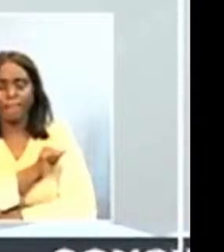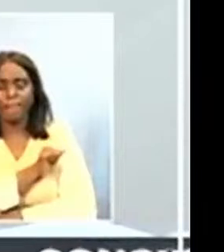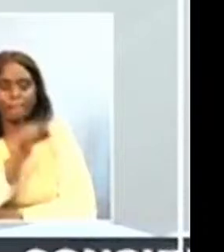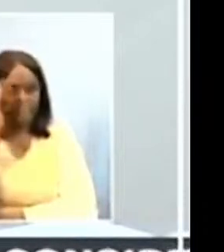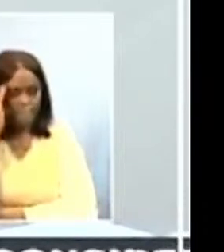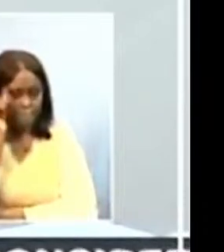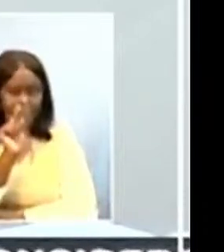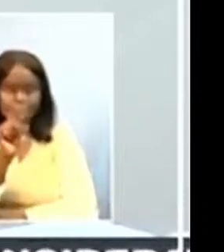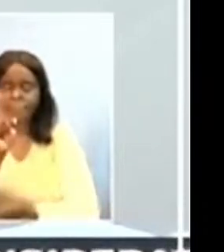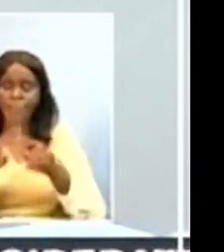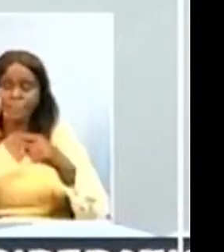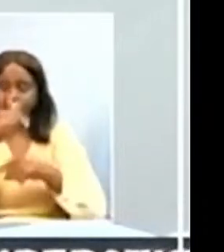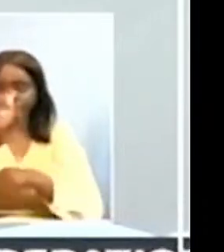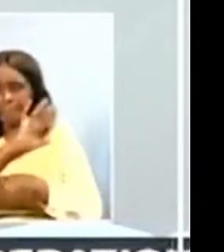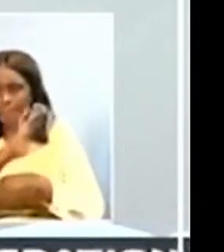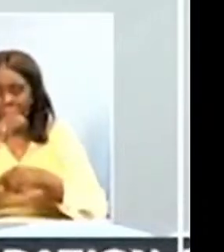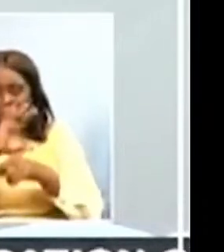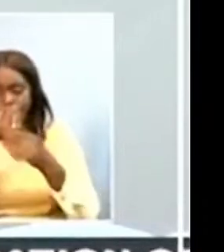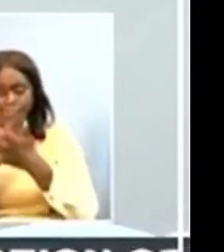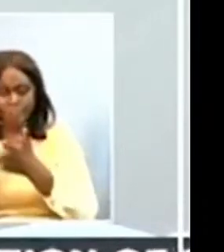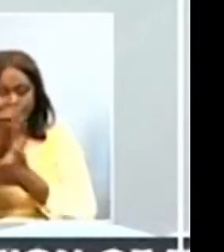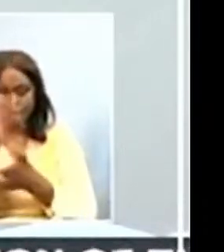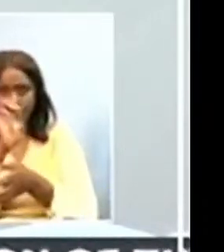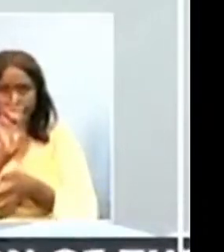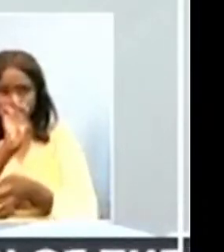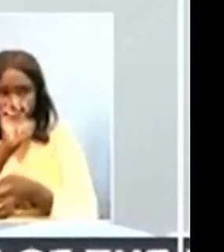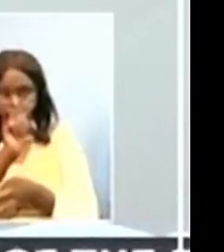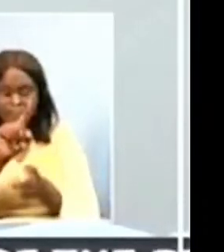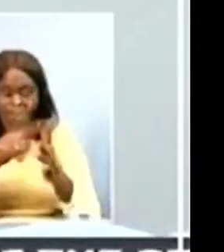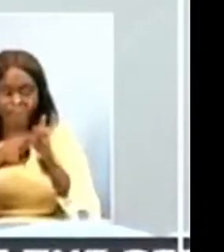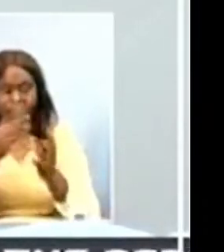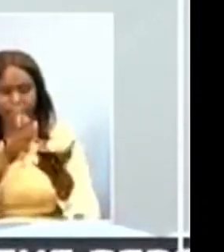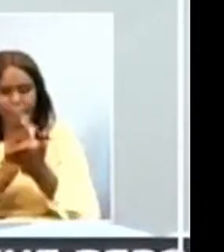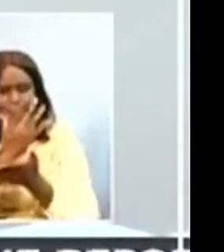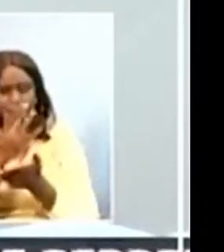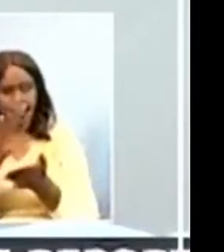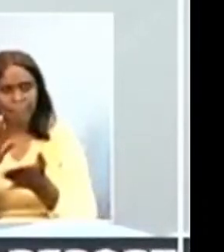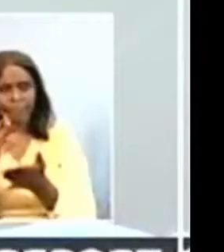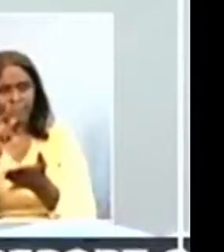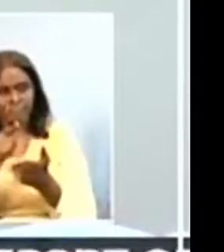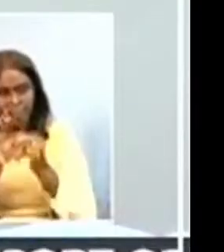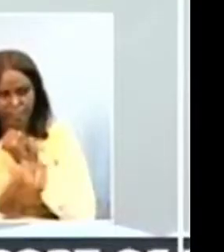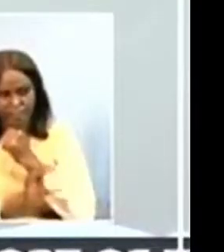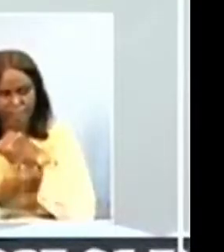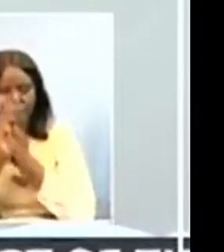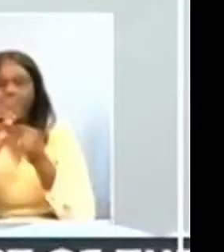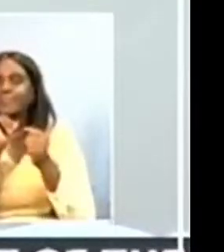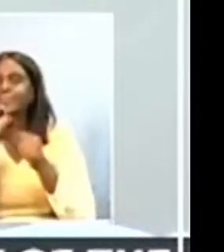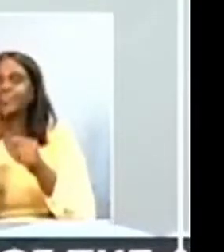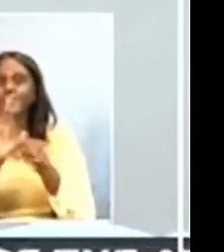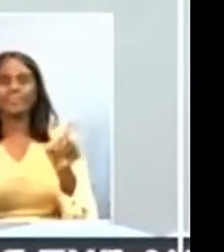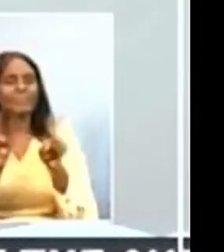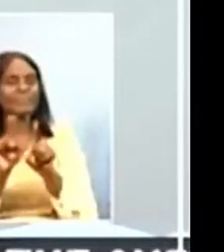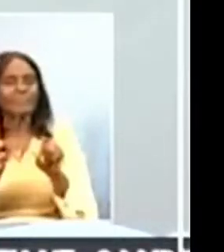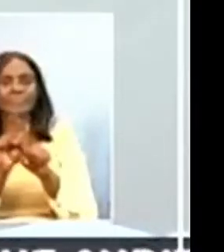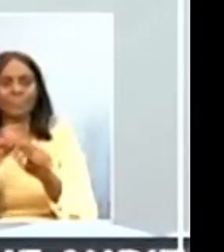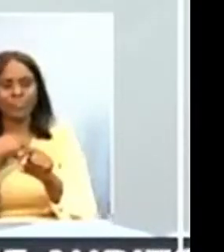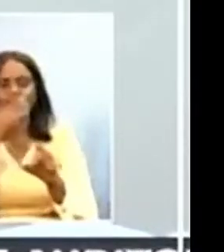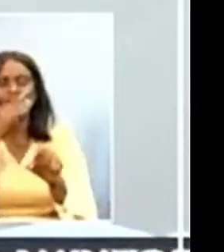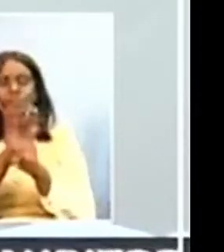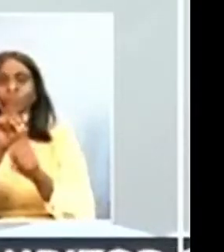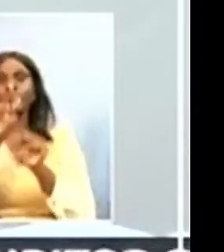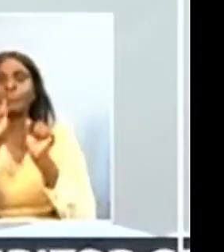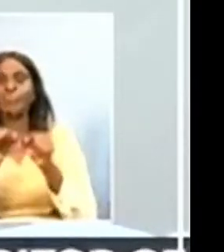Assuming today, as you go back, all of you, wherever you are, you start doing the correct thing, this country will never be the same. I can assure